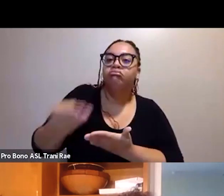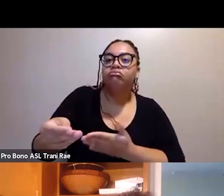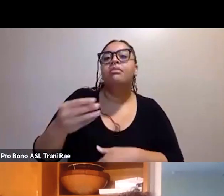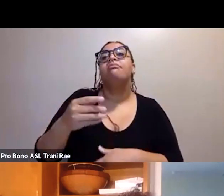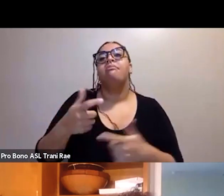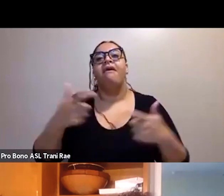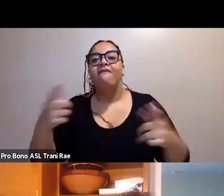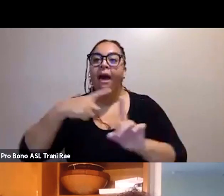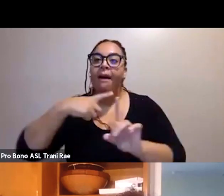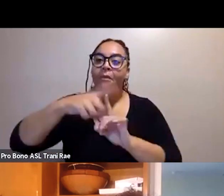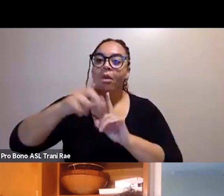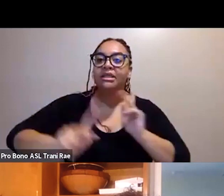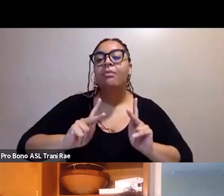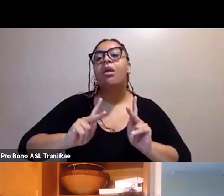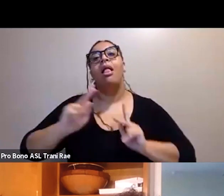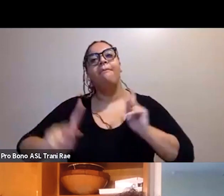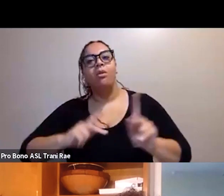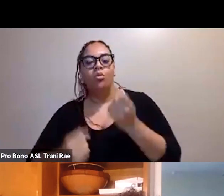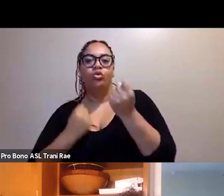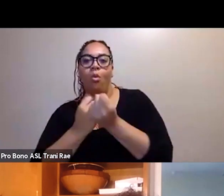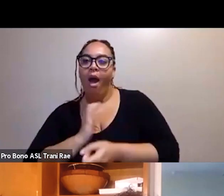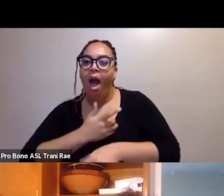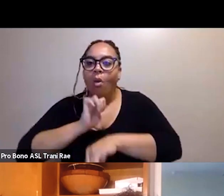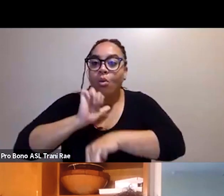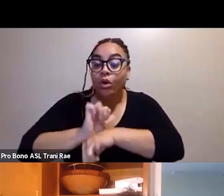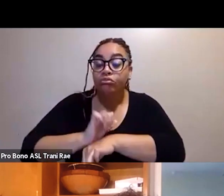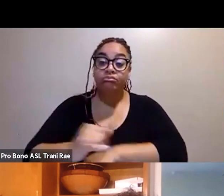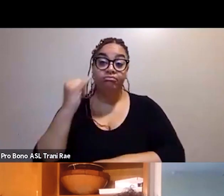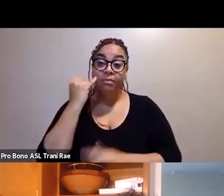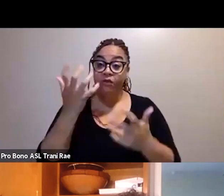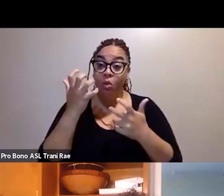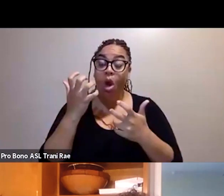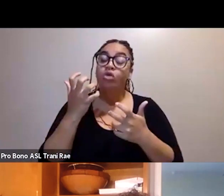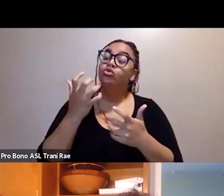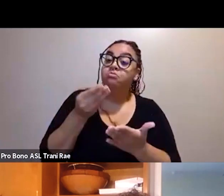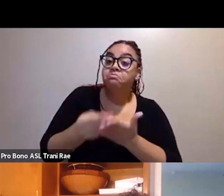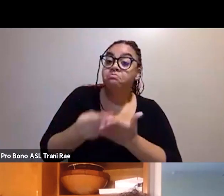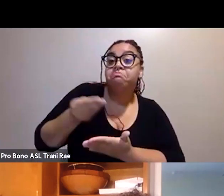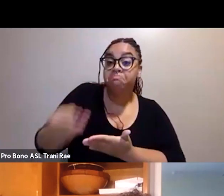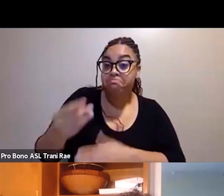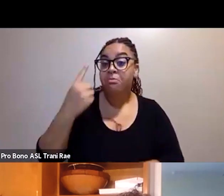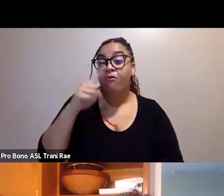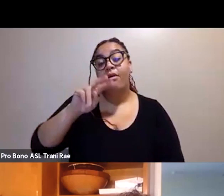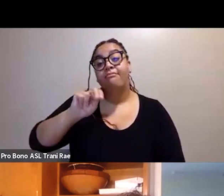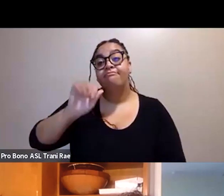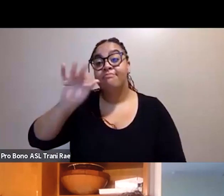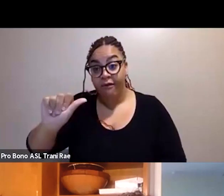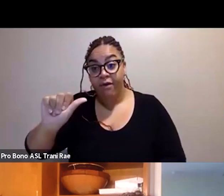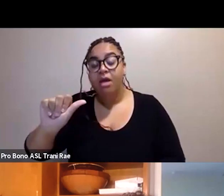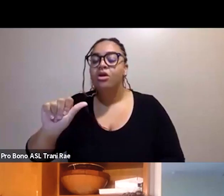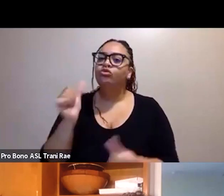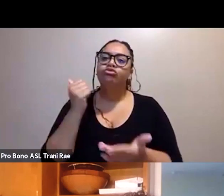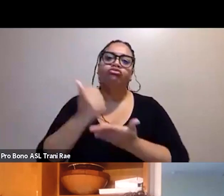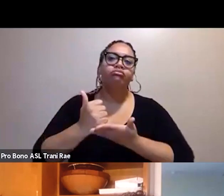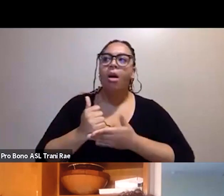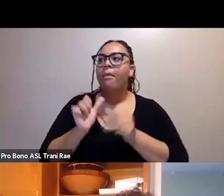Positive folks who support our work. If you would like to contribute to NAAFA to help us continue to produce great